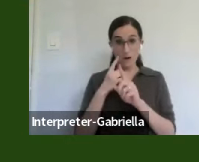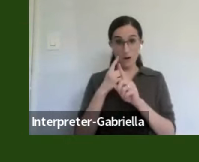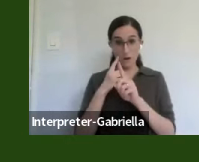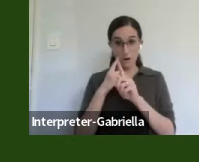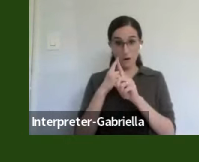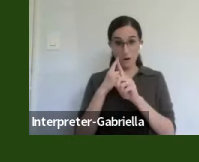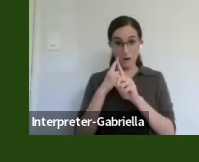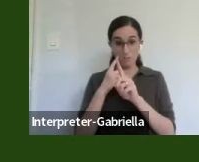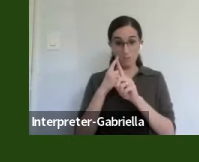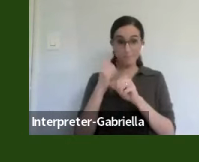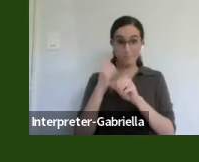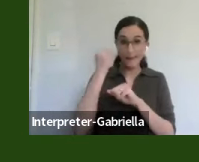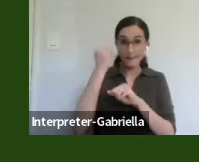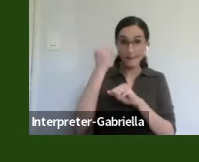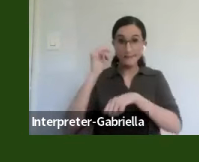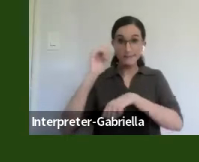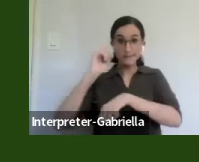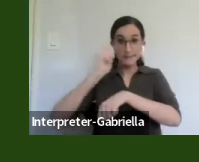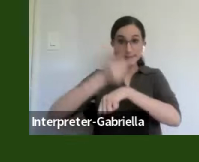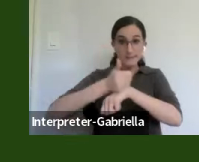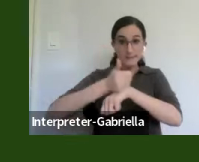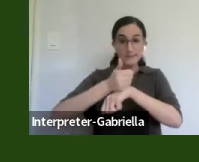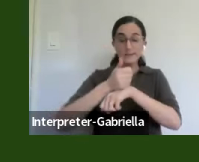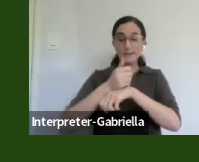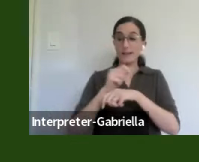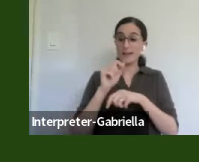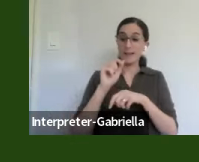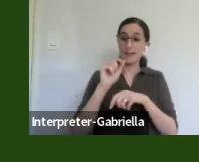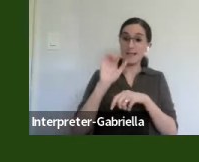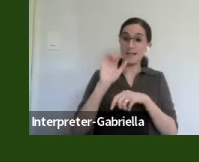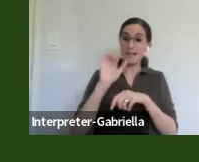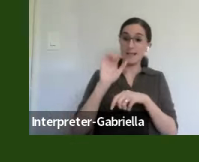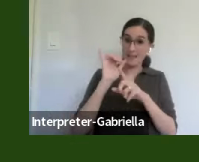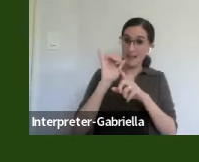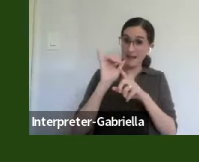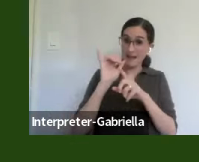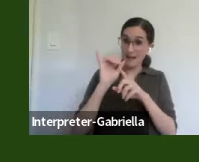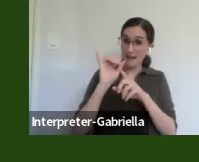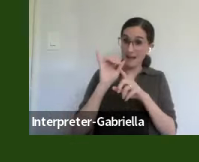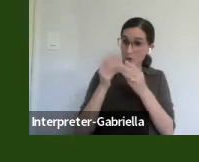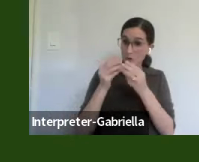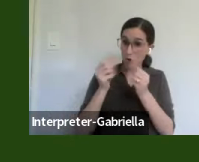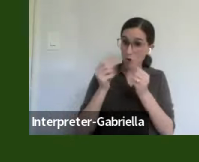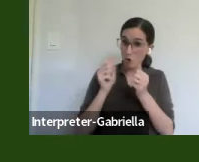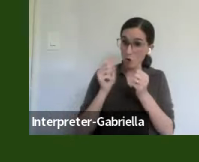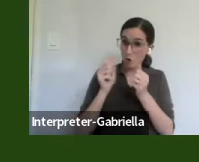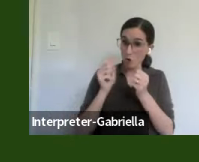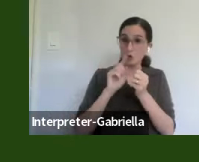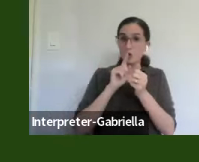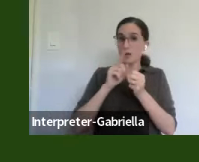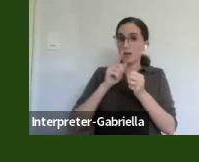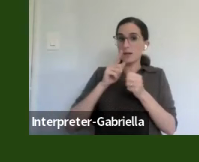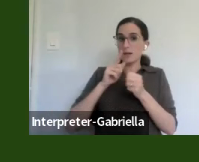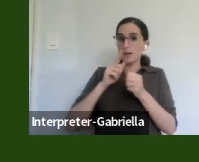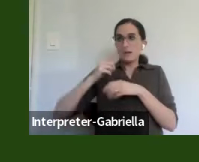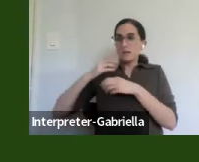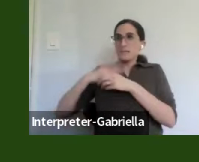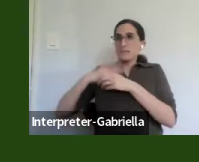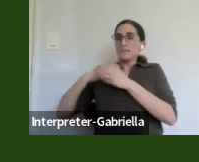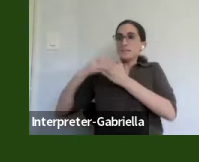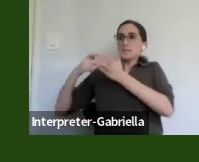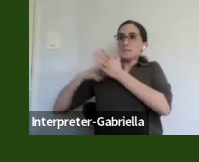of being transformational, getting this out the door quickly, no long-term funding needed, so on and so forth?